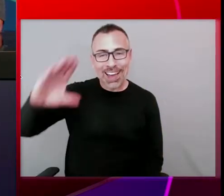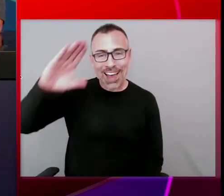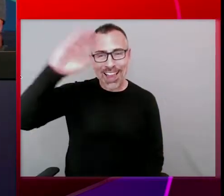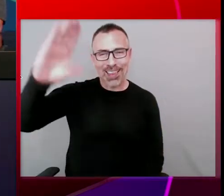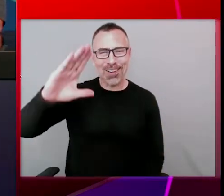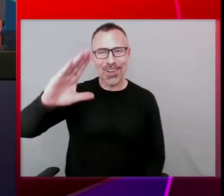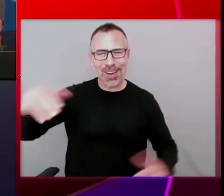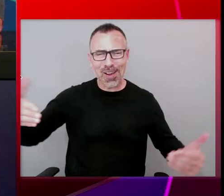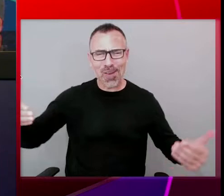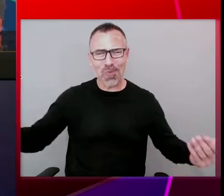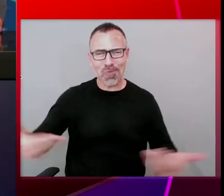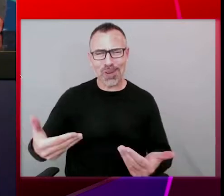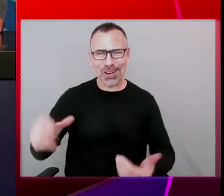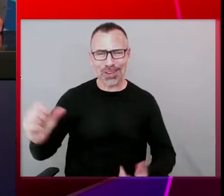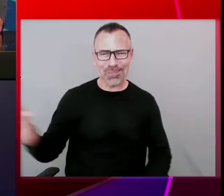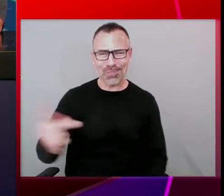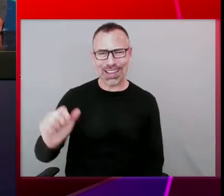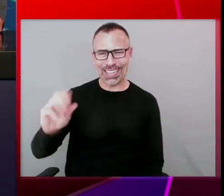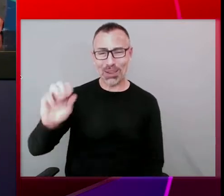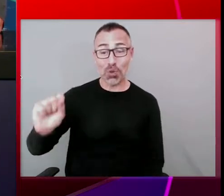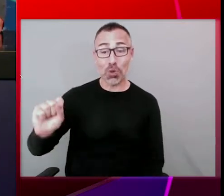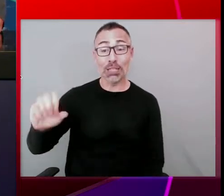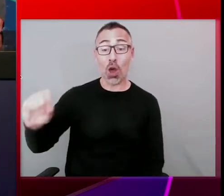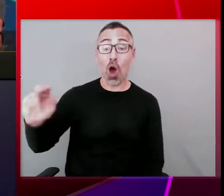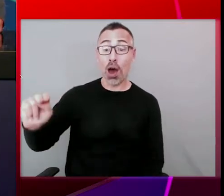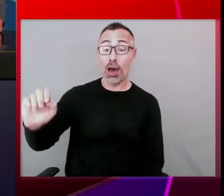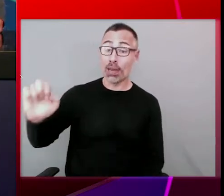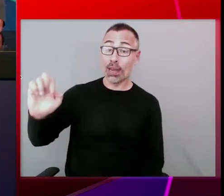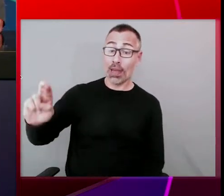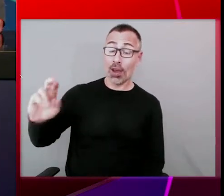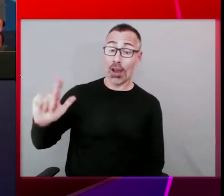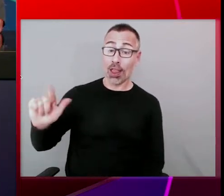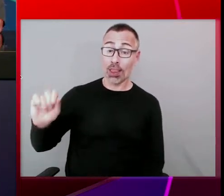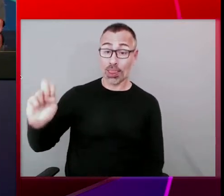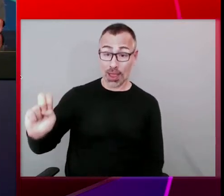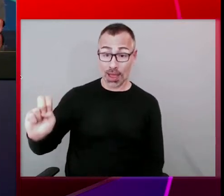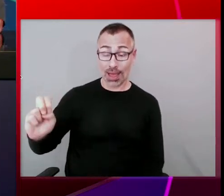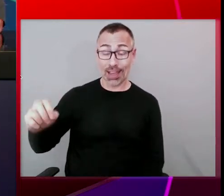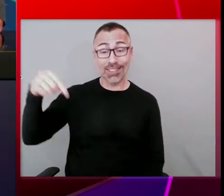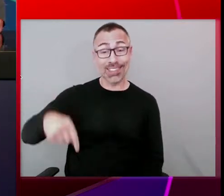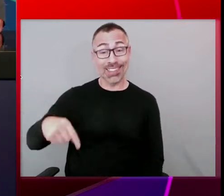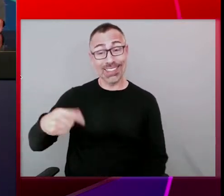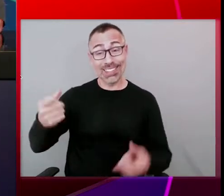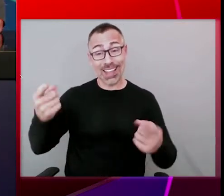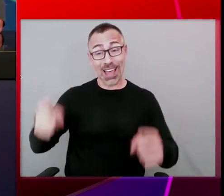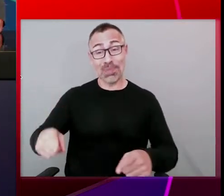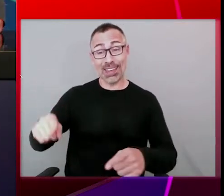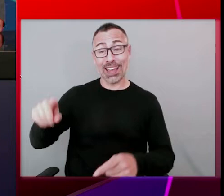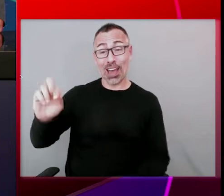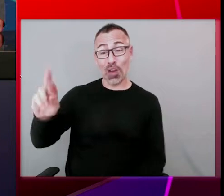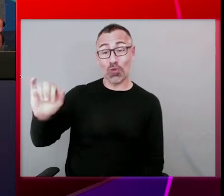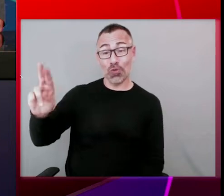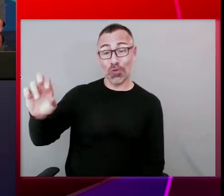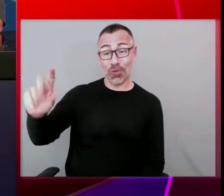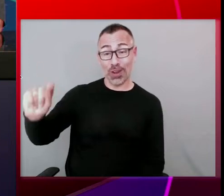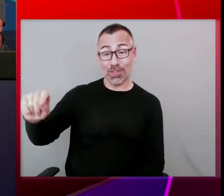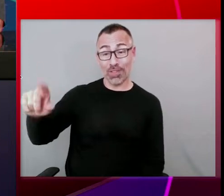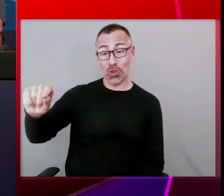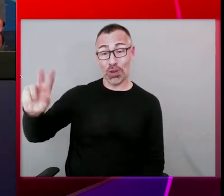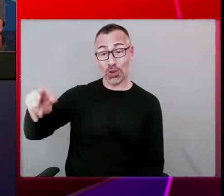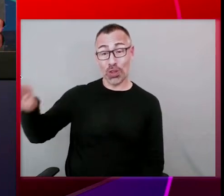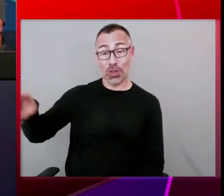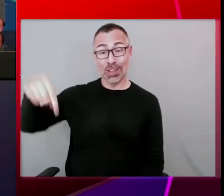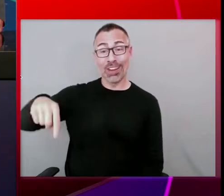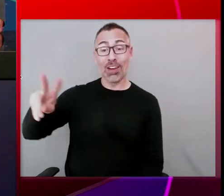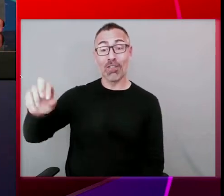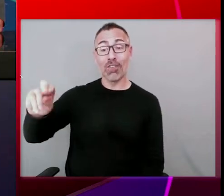welcome back to AWS On Air, live from AWS reInvent 2022 here at the Venetian. I'm Steve Roberts, developer advocate for .NET and PowerShell.